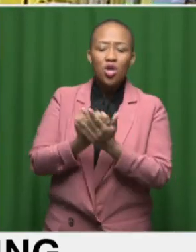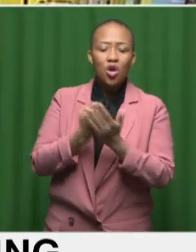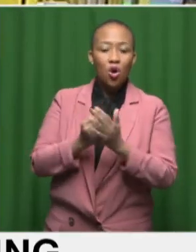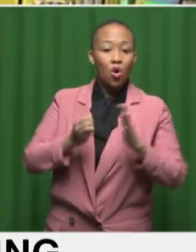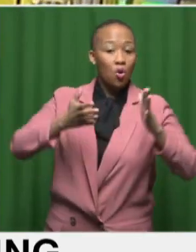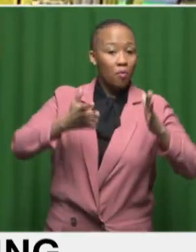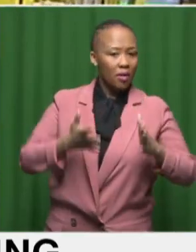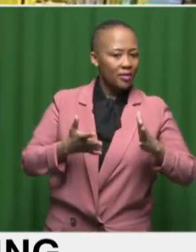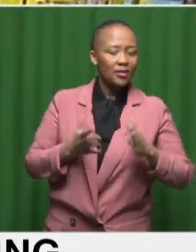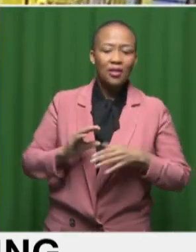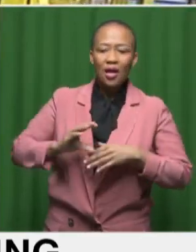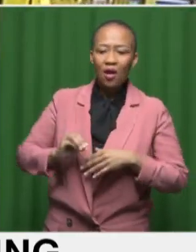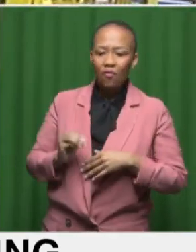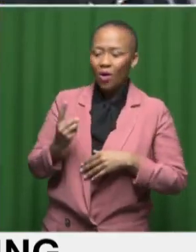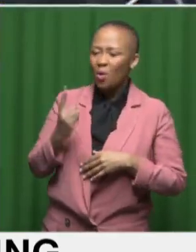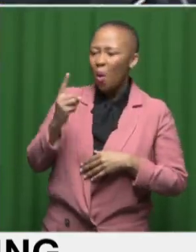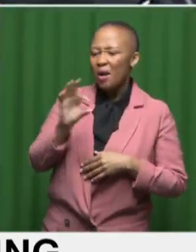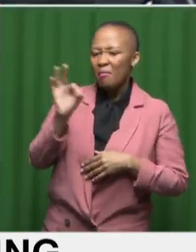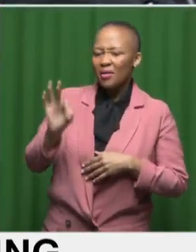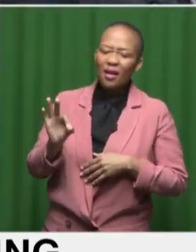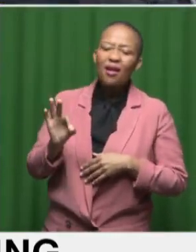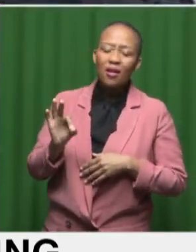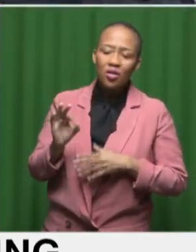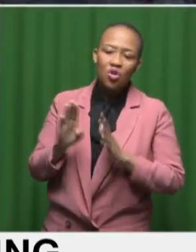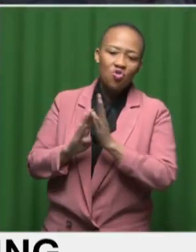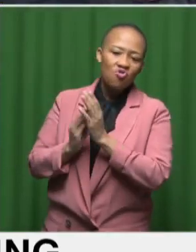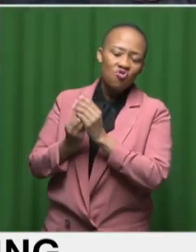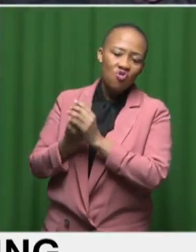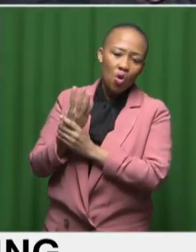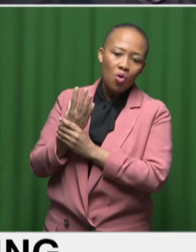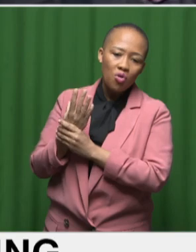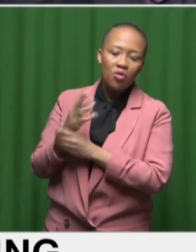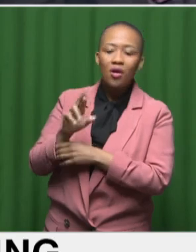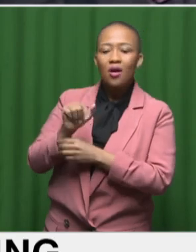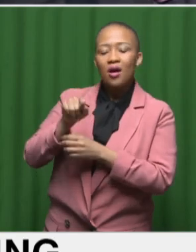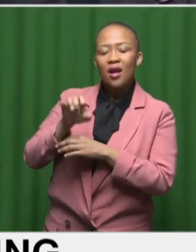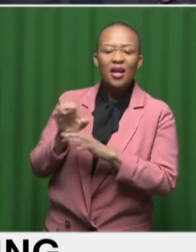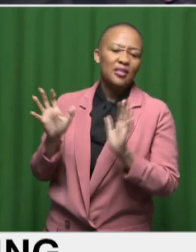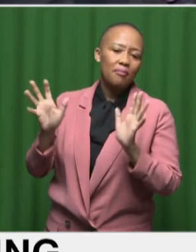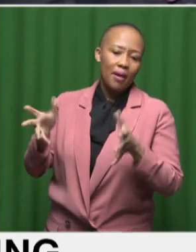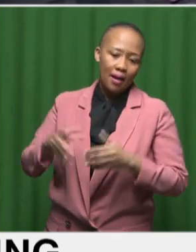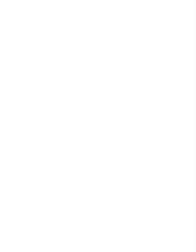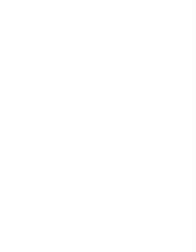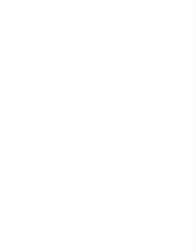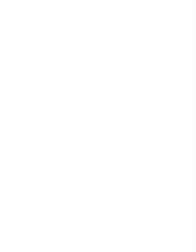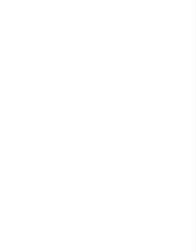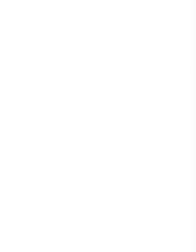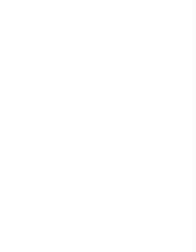more than 1% growth rate. Katlego Logodi, SABC News, Johannesburg.